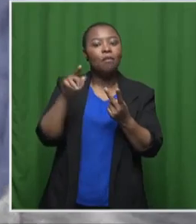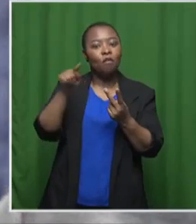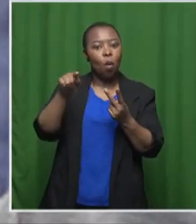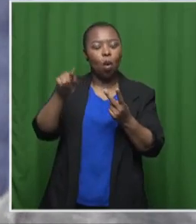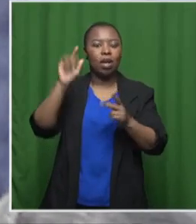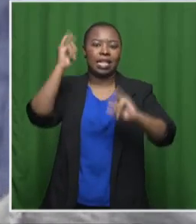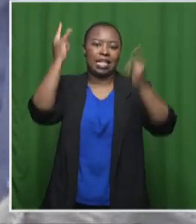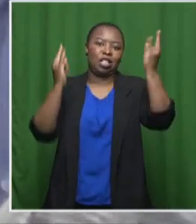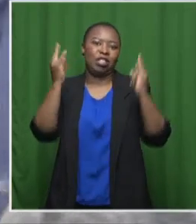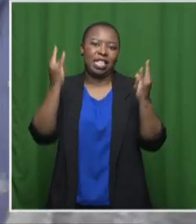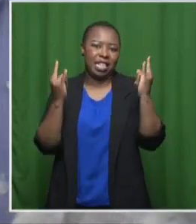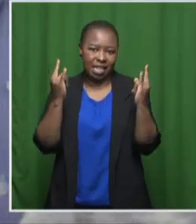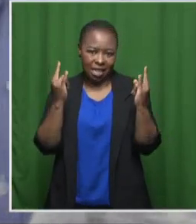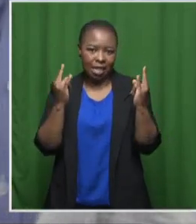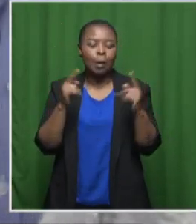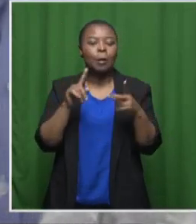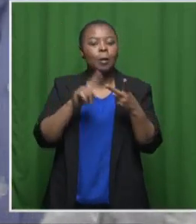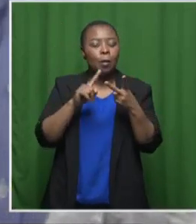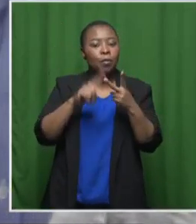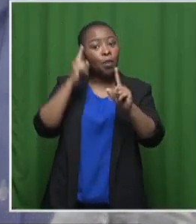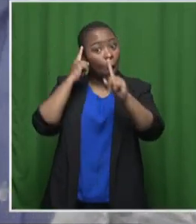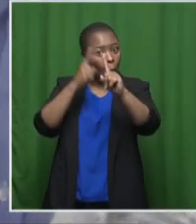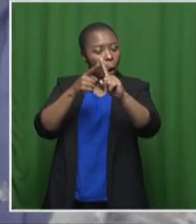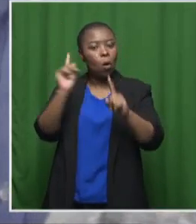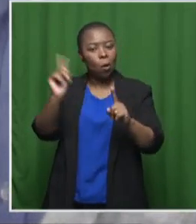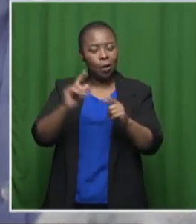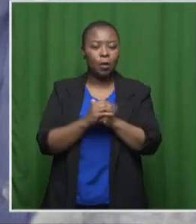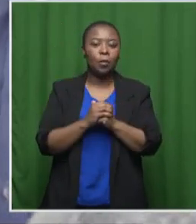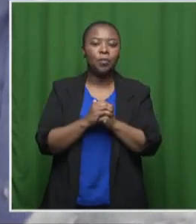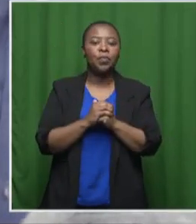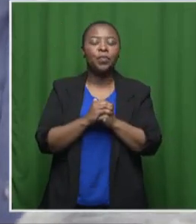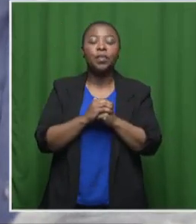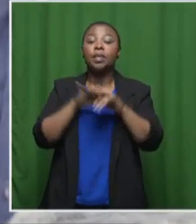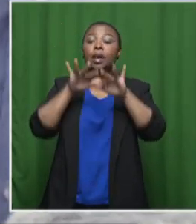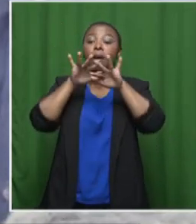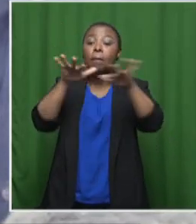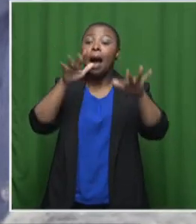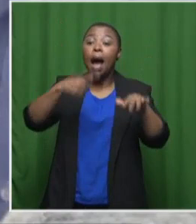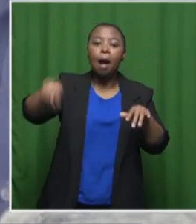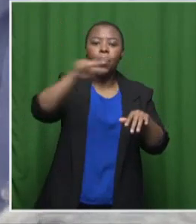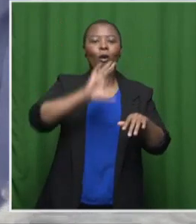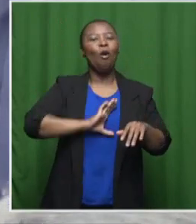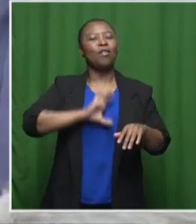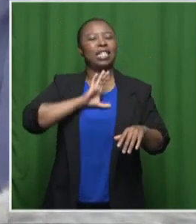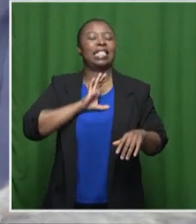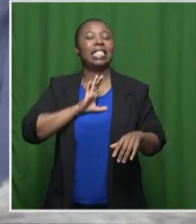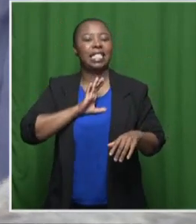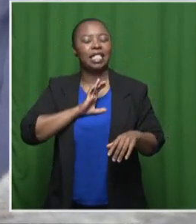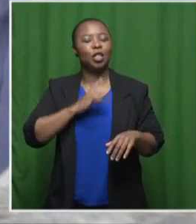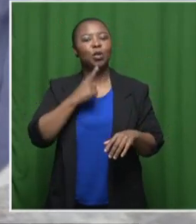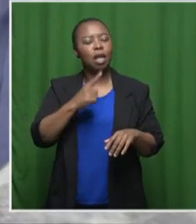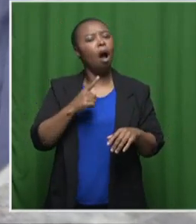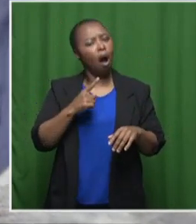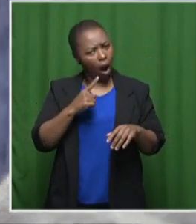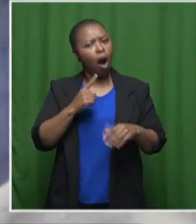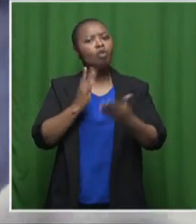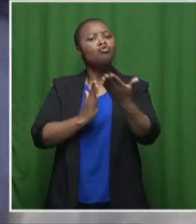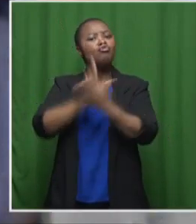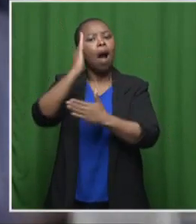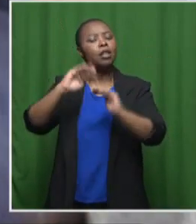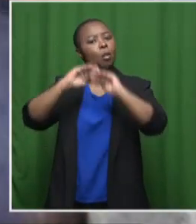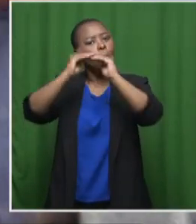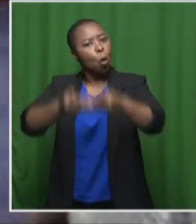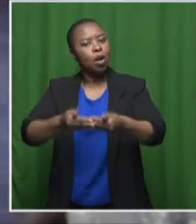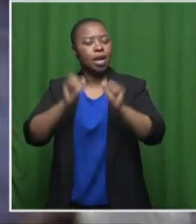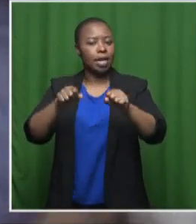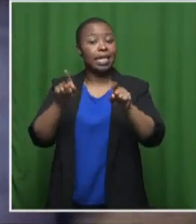forth. The goal is here also to give the general public the confidence that their rights are being protected, whilst we